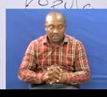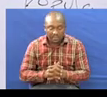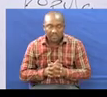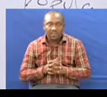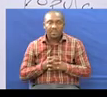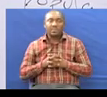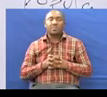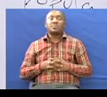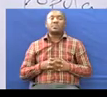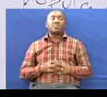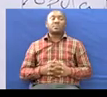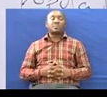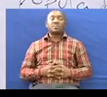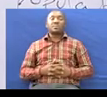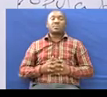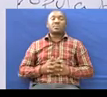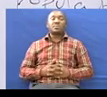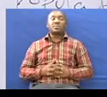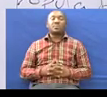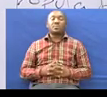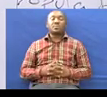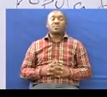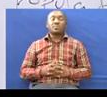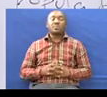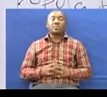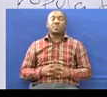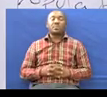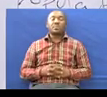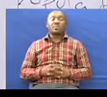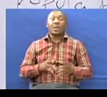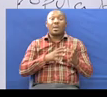the role of